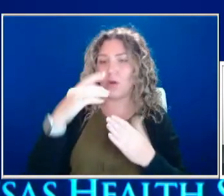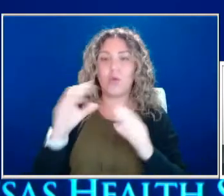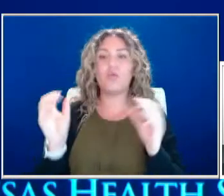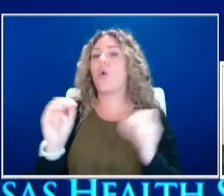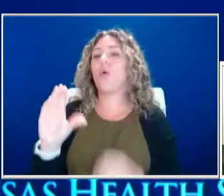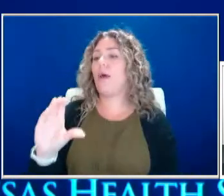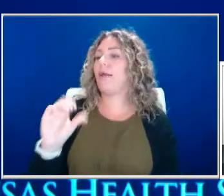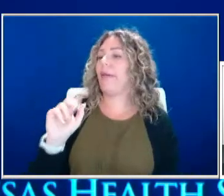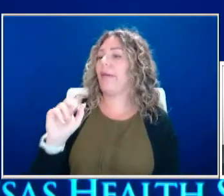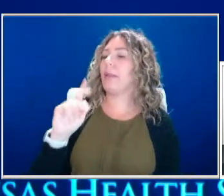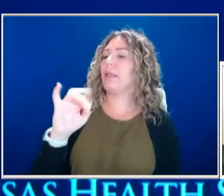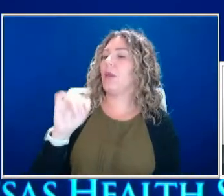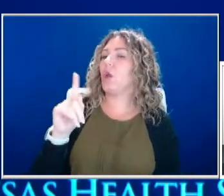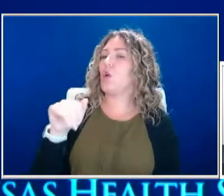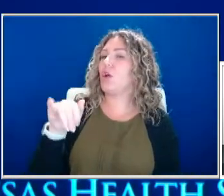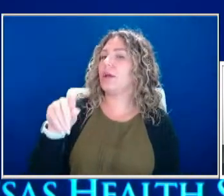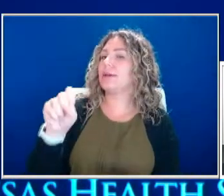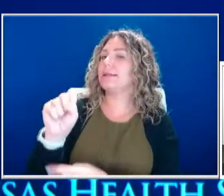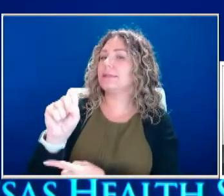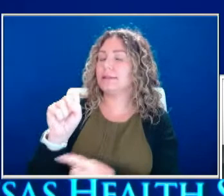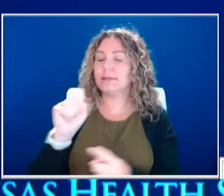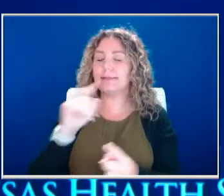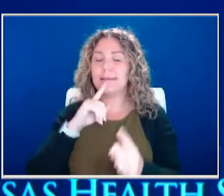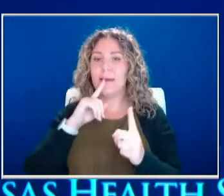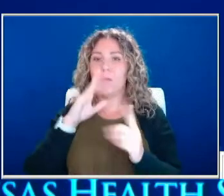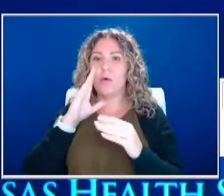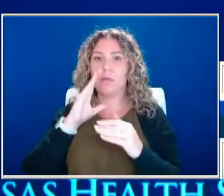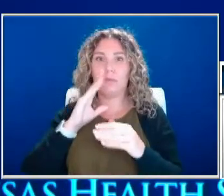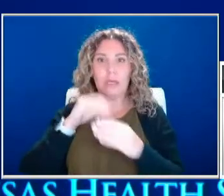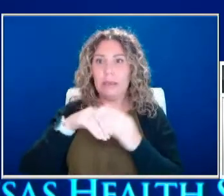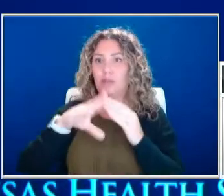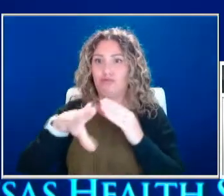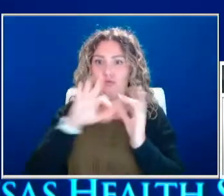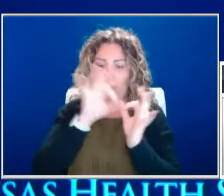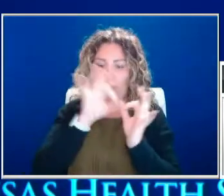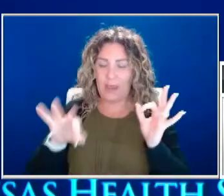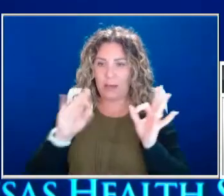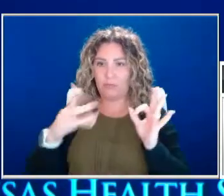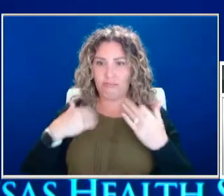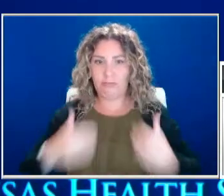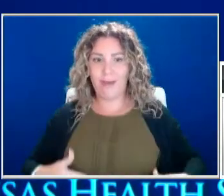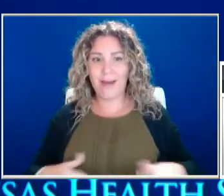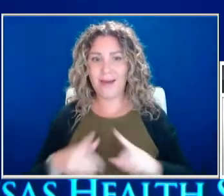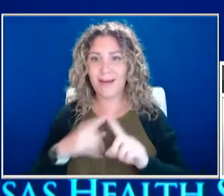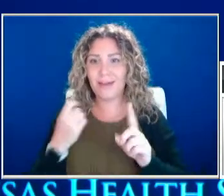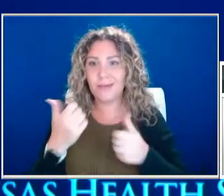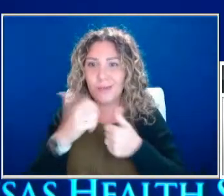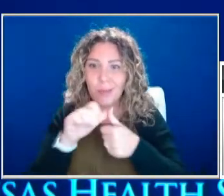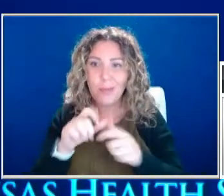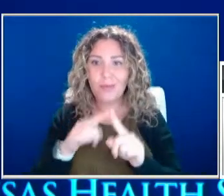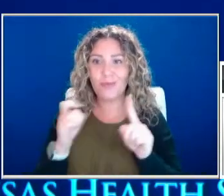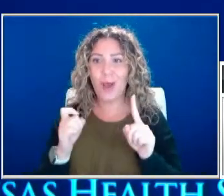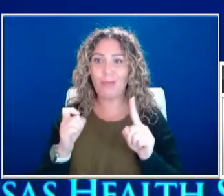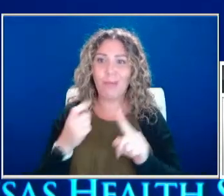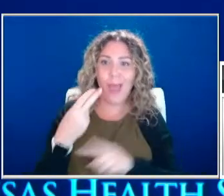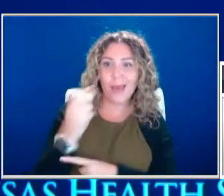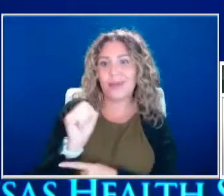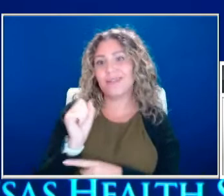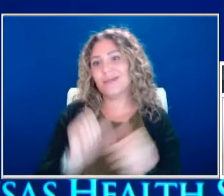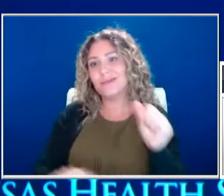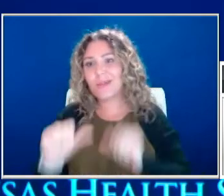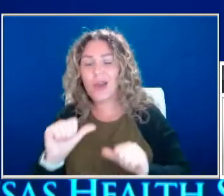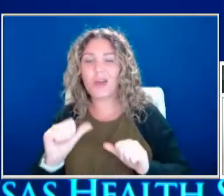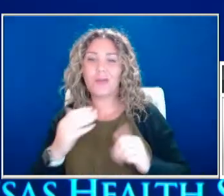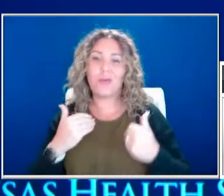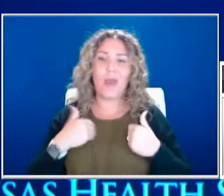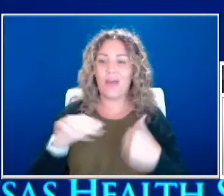dump directly into veins. Normally in your body, if you remember from your high school science classes, we have arteries, then